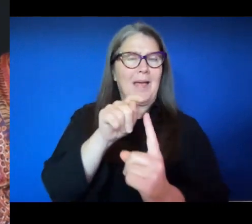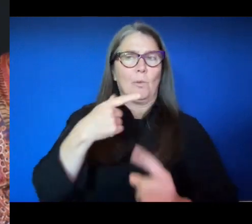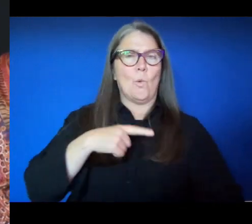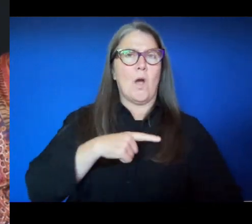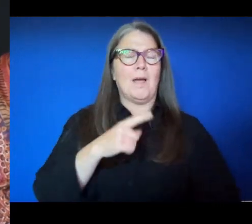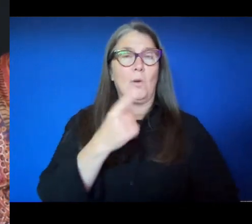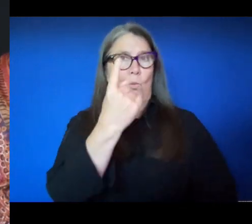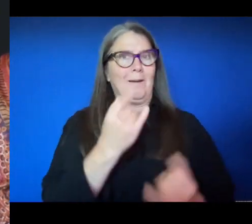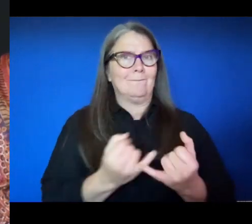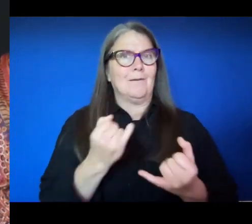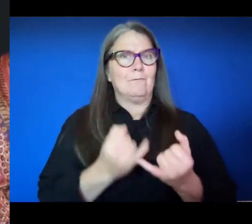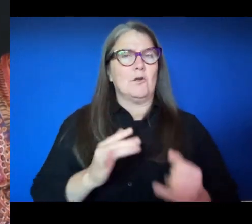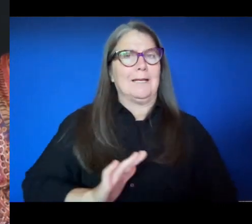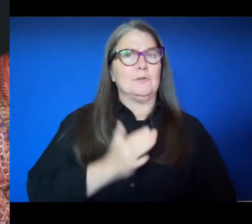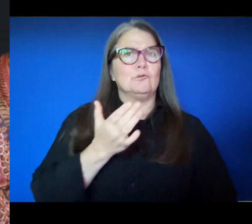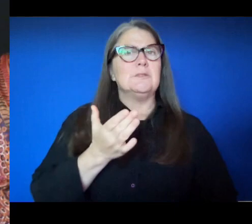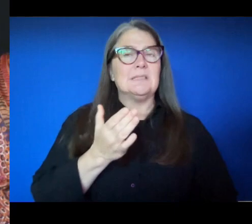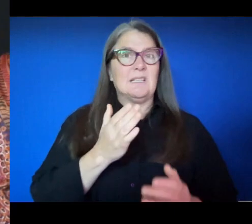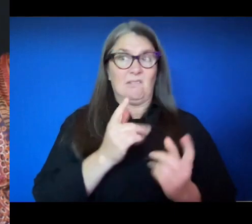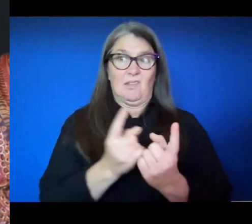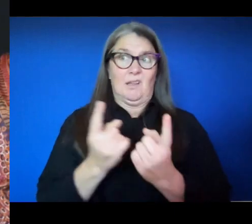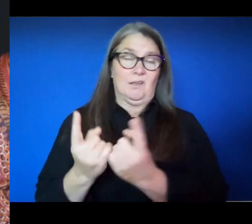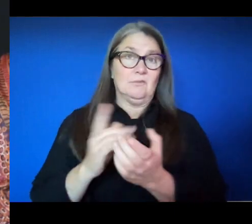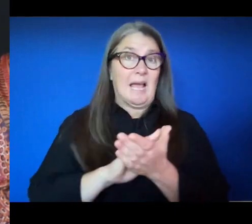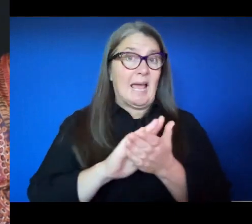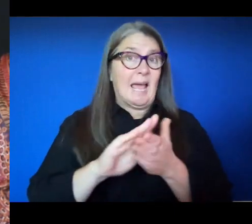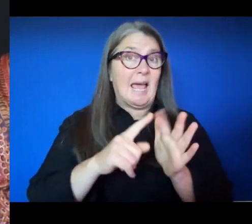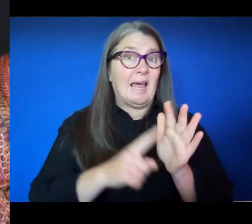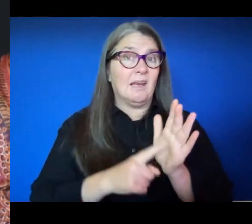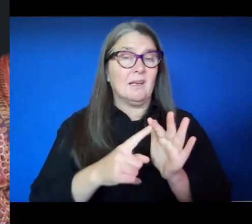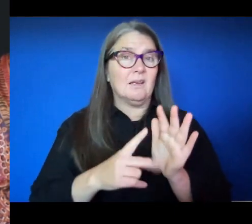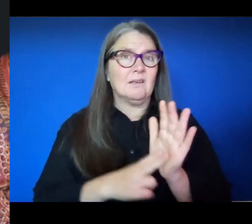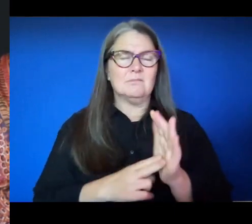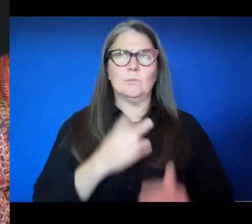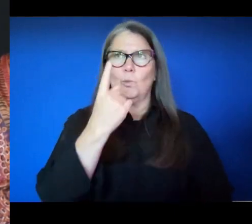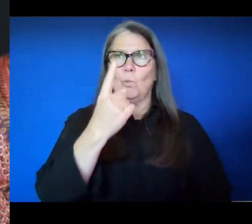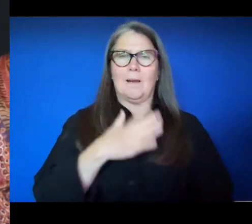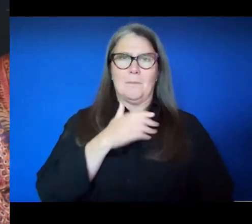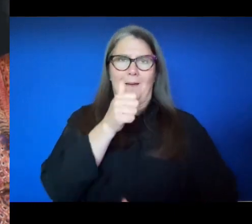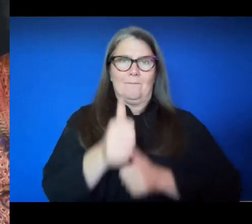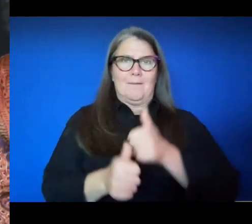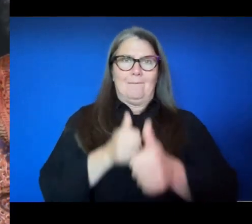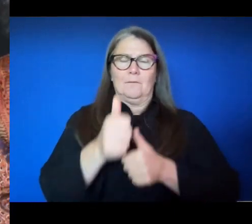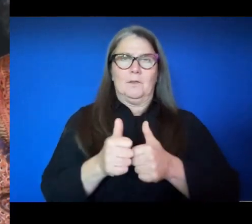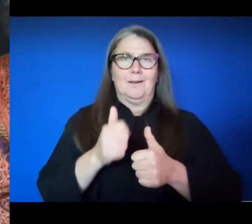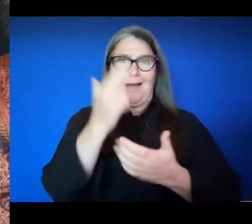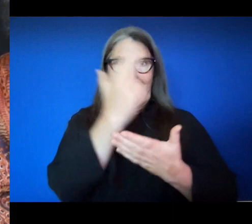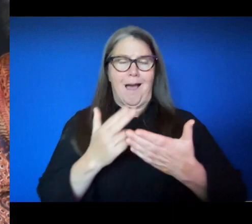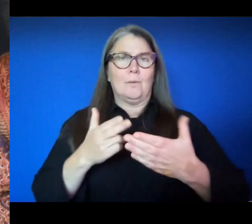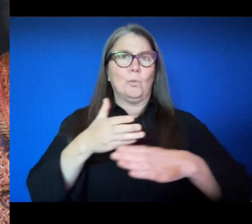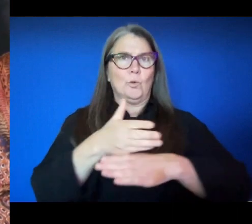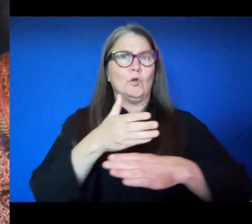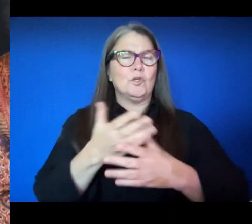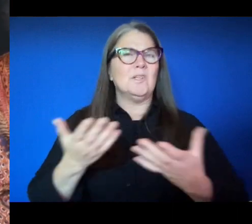think, Helen, particularly about one of my kind of favourite works in the show, The Birth of an Institution, is what you were kind of talking about. As